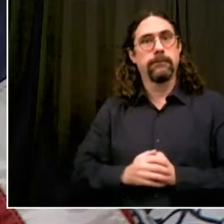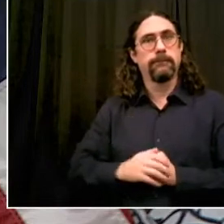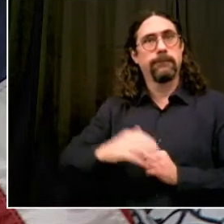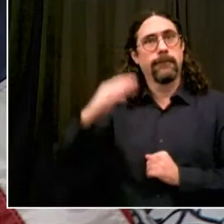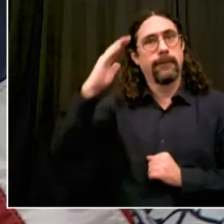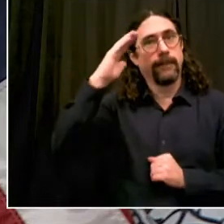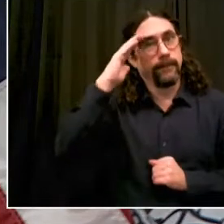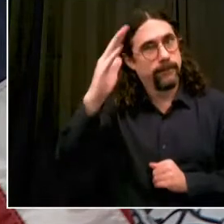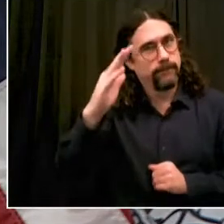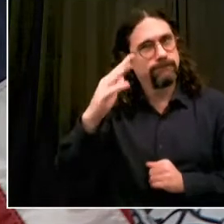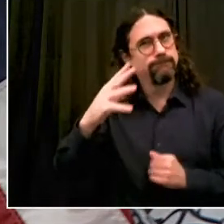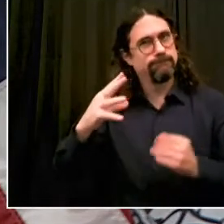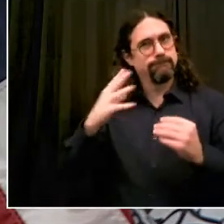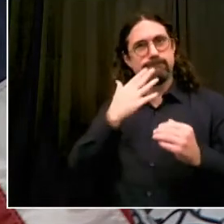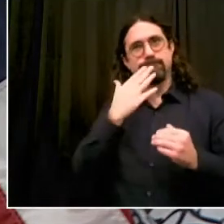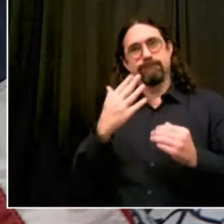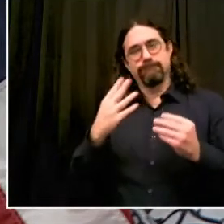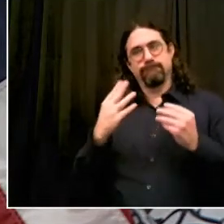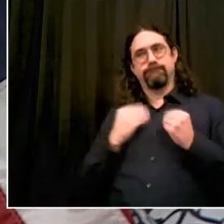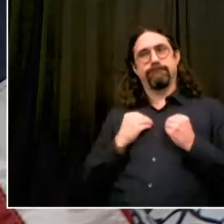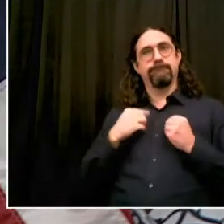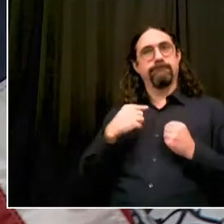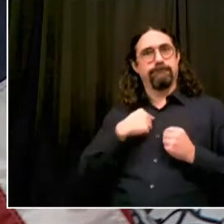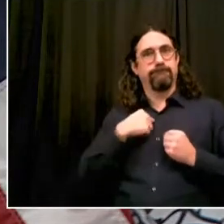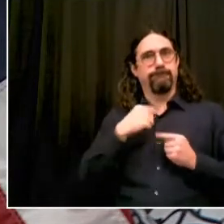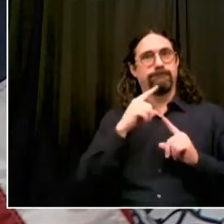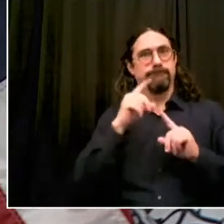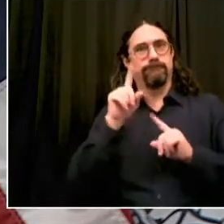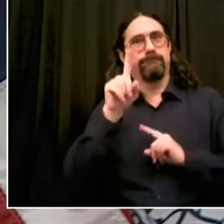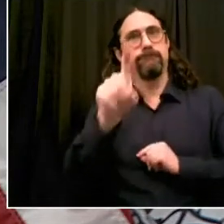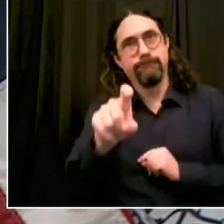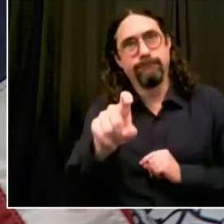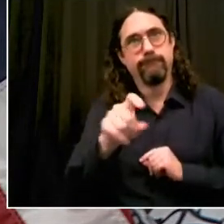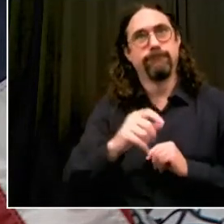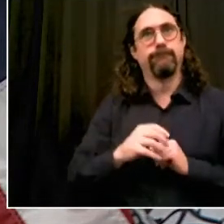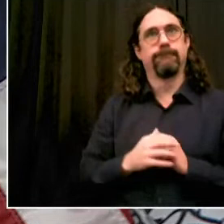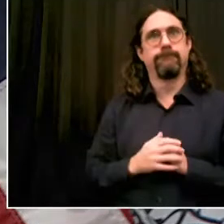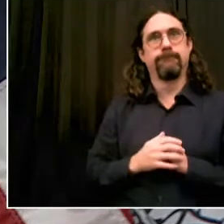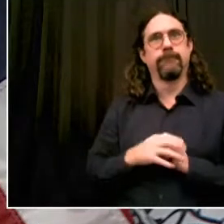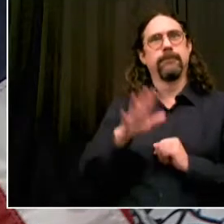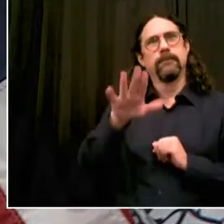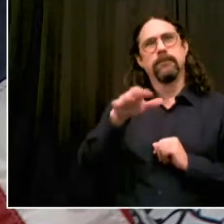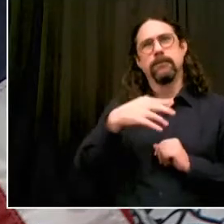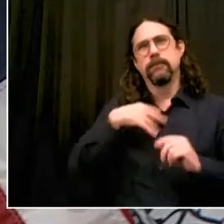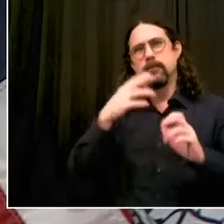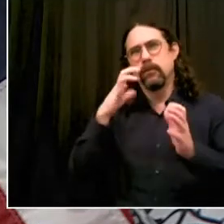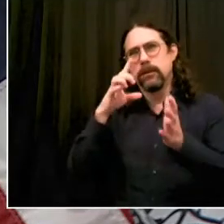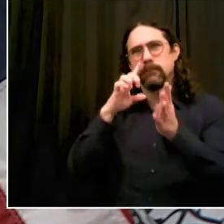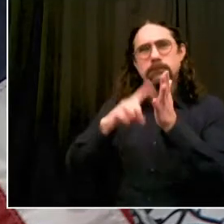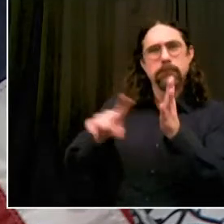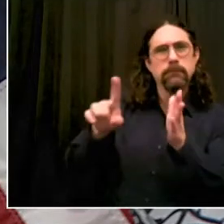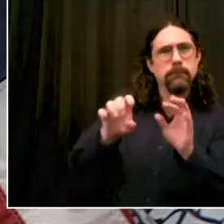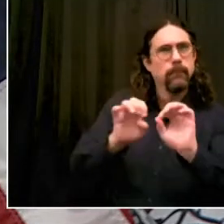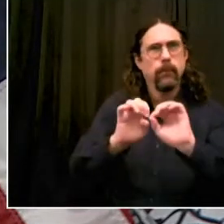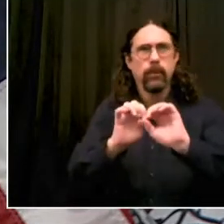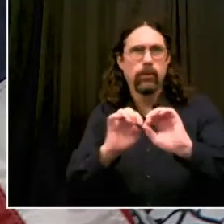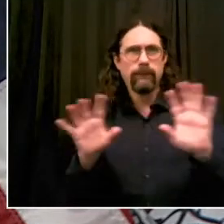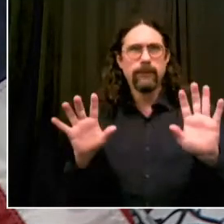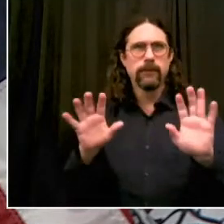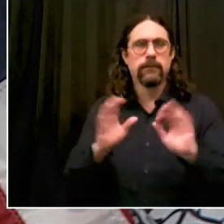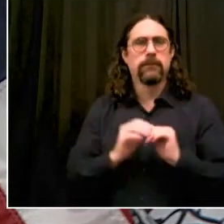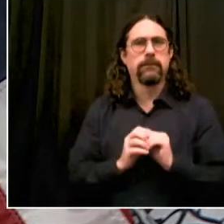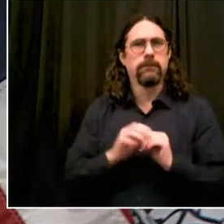the 3% threshold as something to close schools. Will anything replace that? Is there a figure at